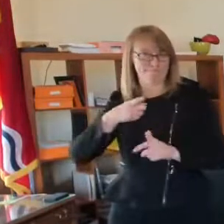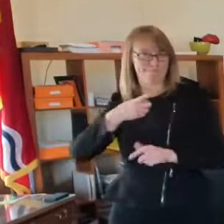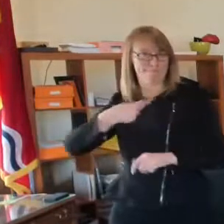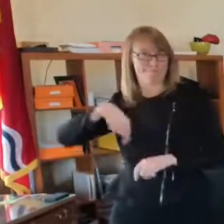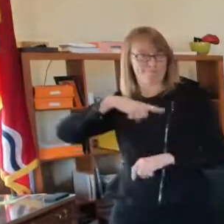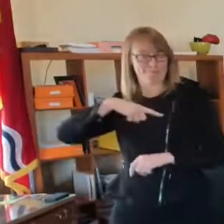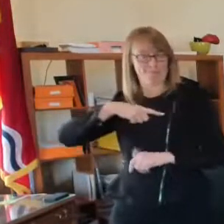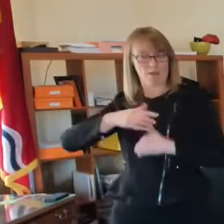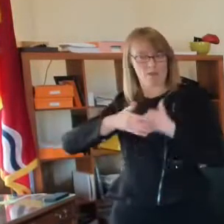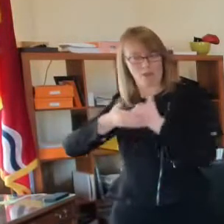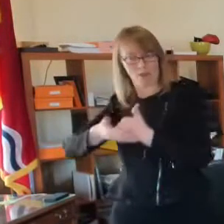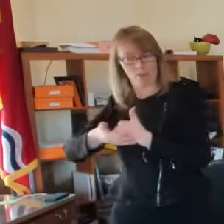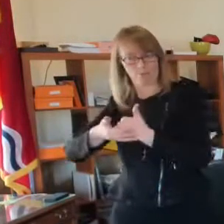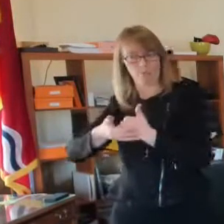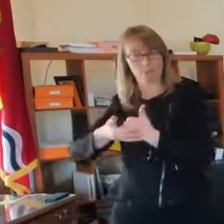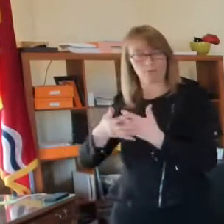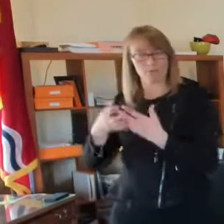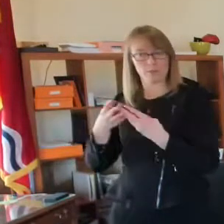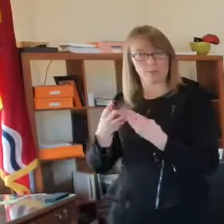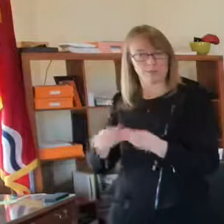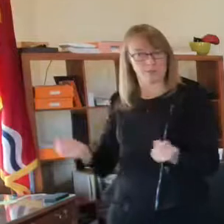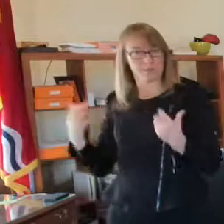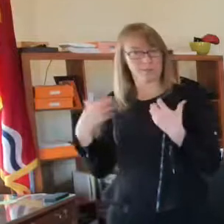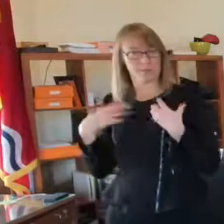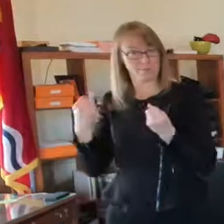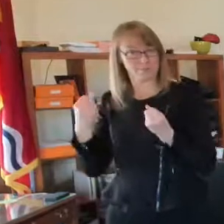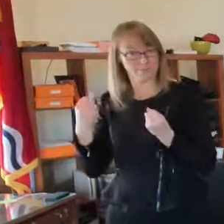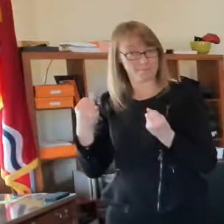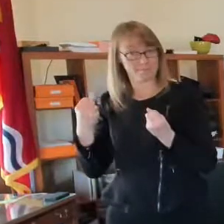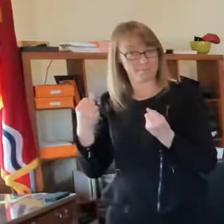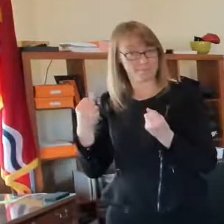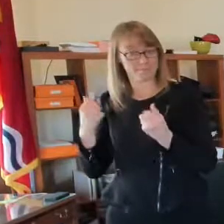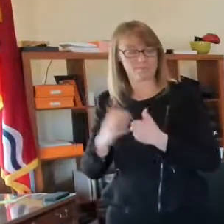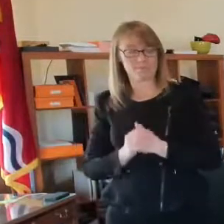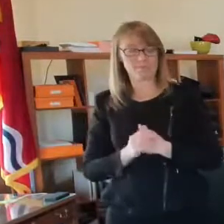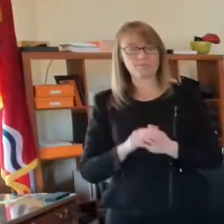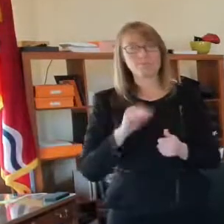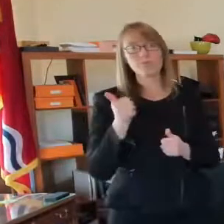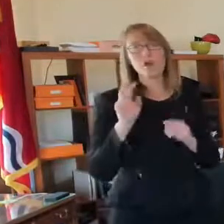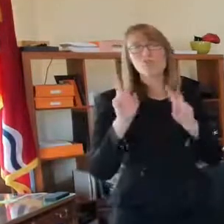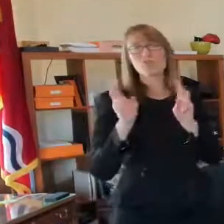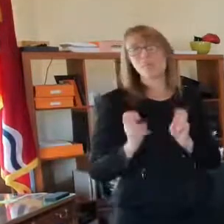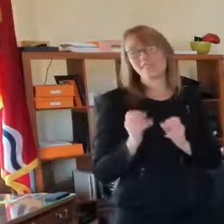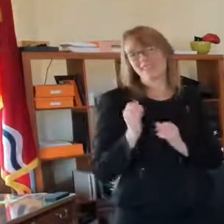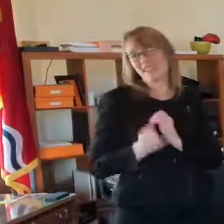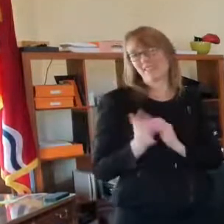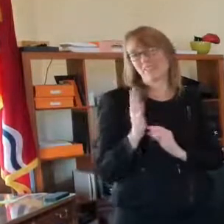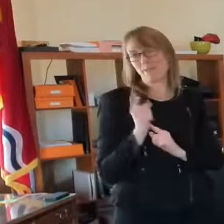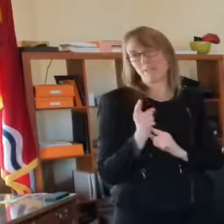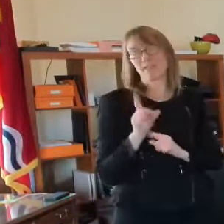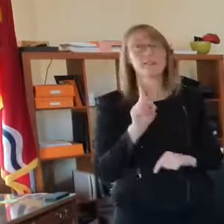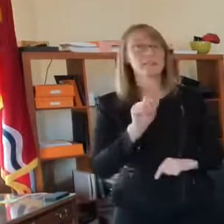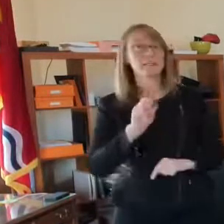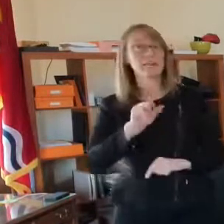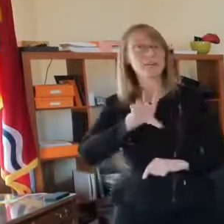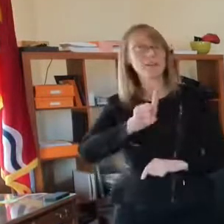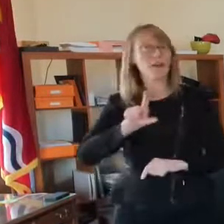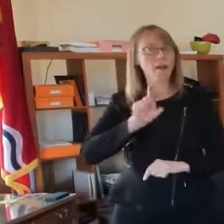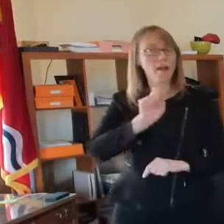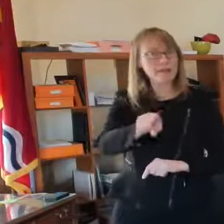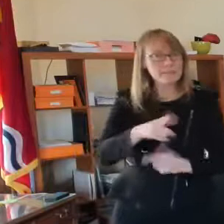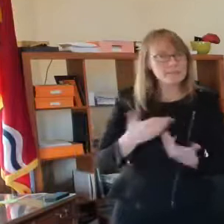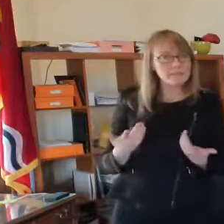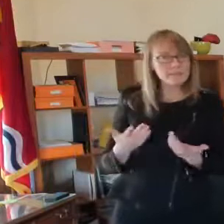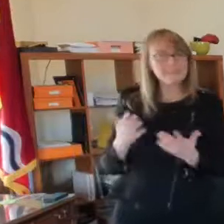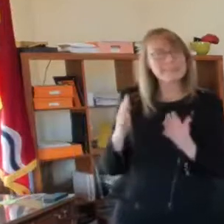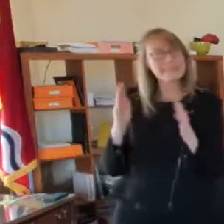if it gets to that point. We have other topics for our last 5 minutes. One, David is watching and has asked for an update about the